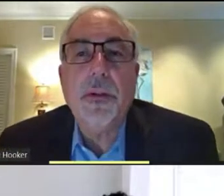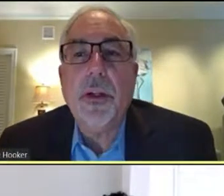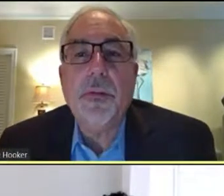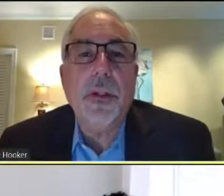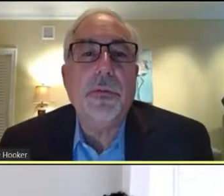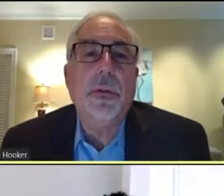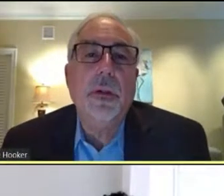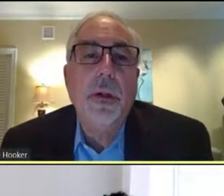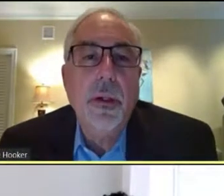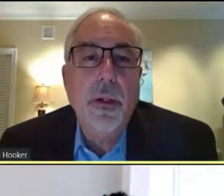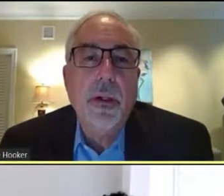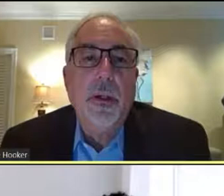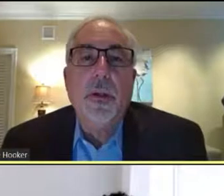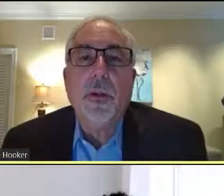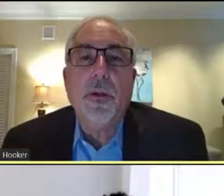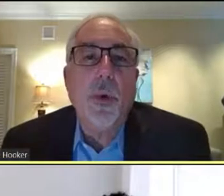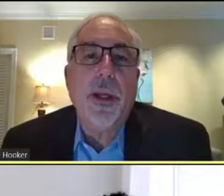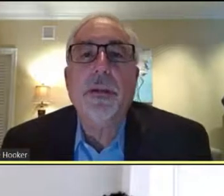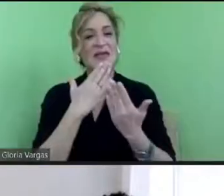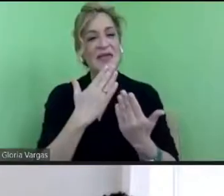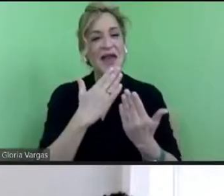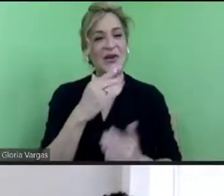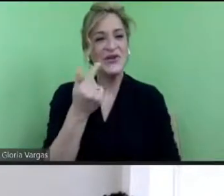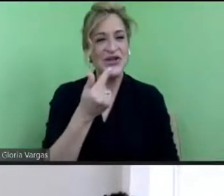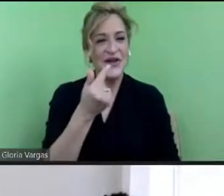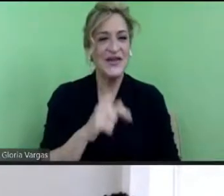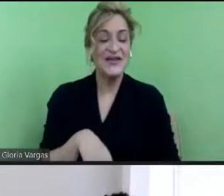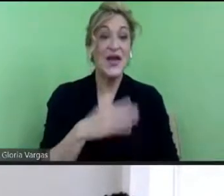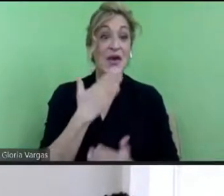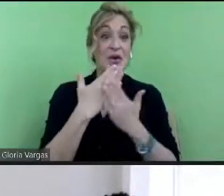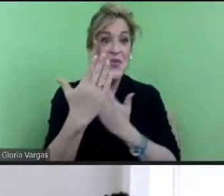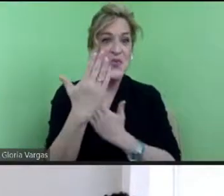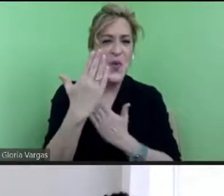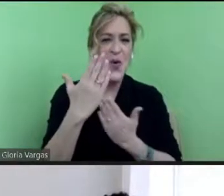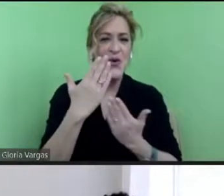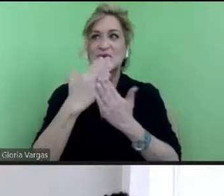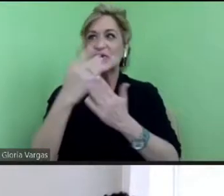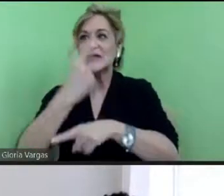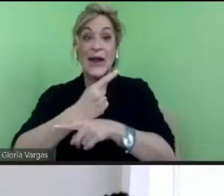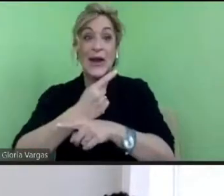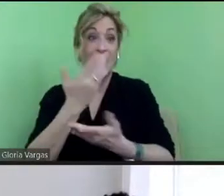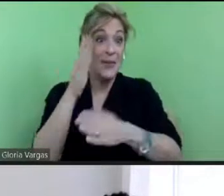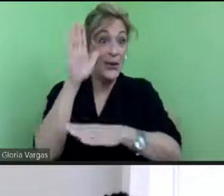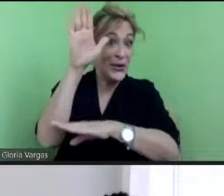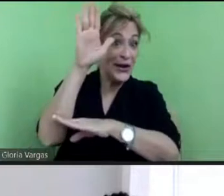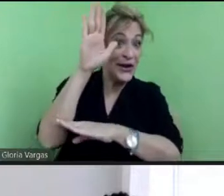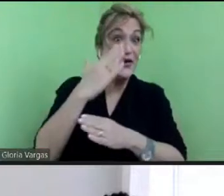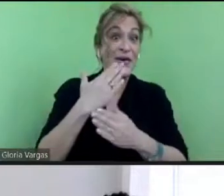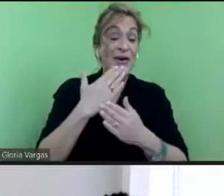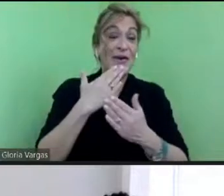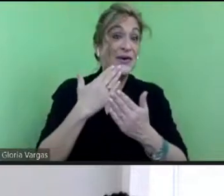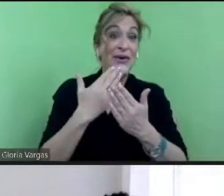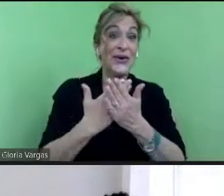Thank you, Genevieve. Good morning, good day, good evening, or as we might say in Vienna, guten Morgen, guten